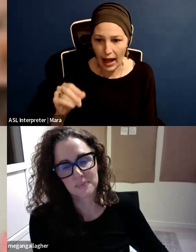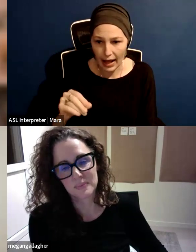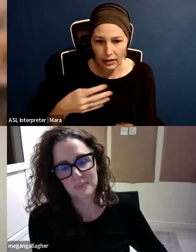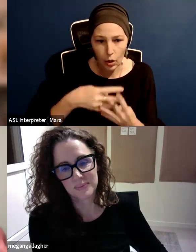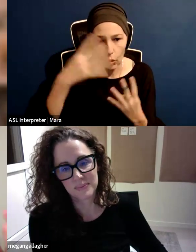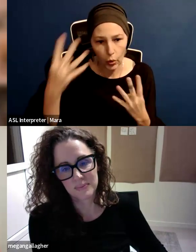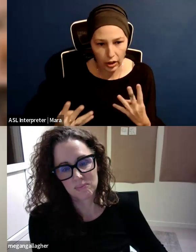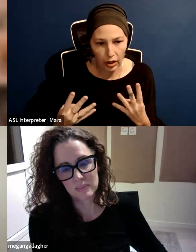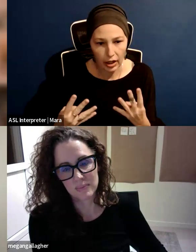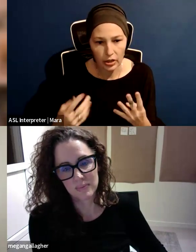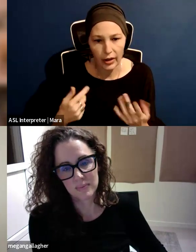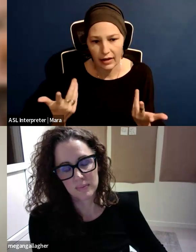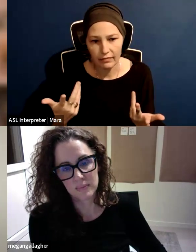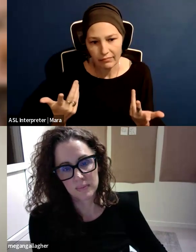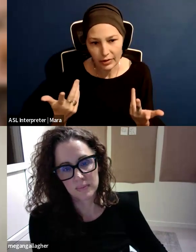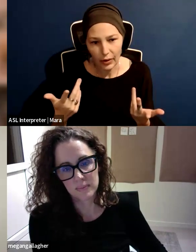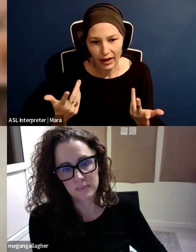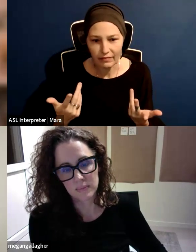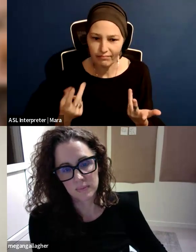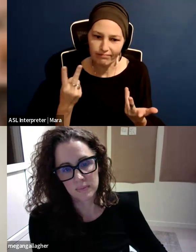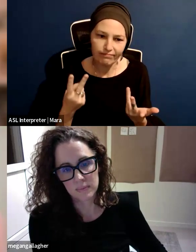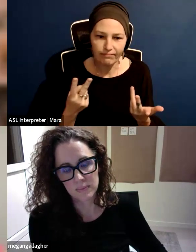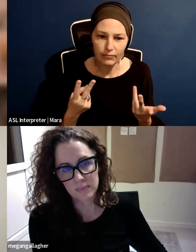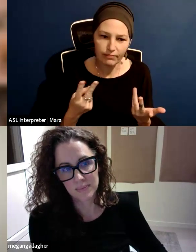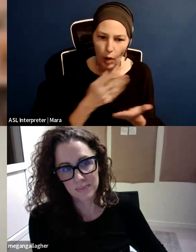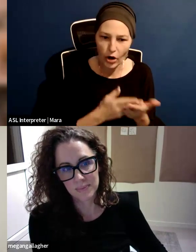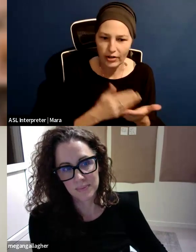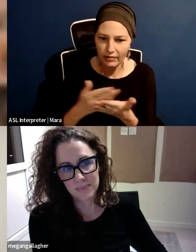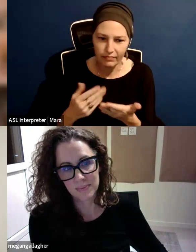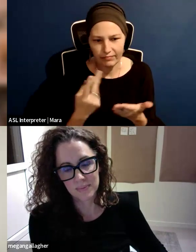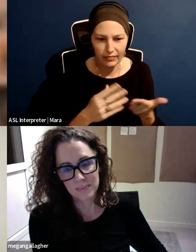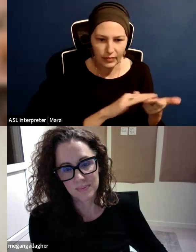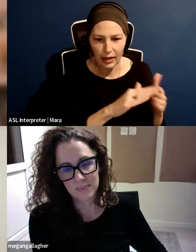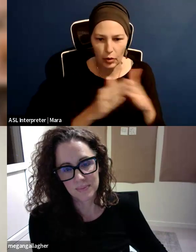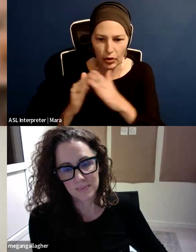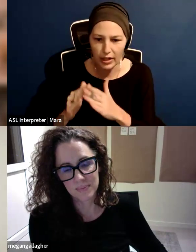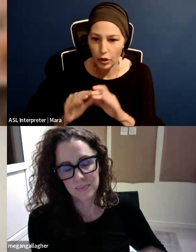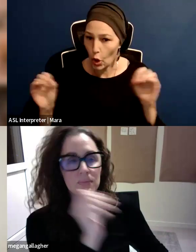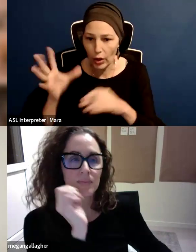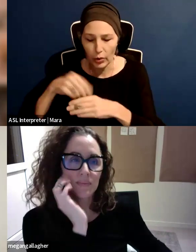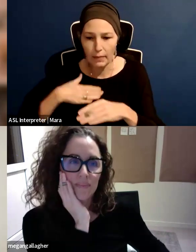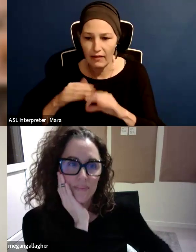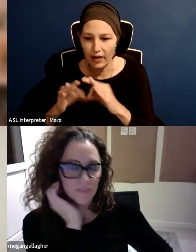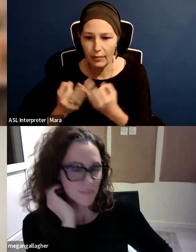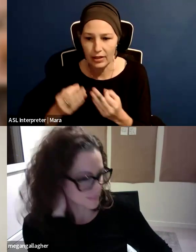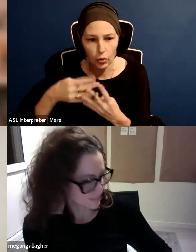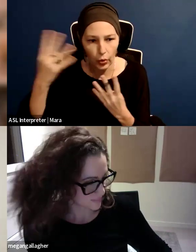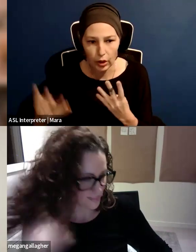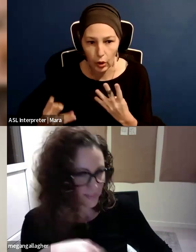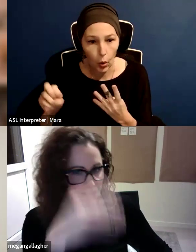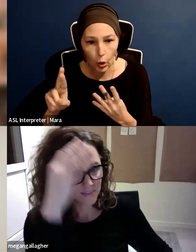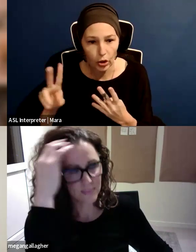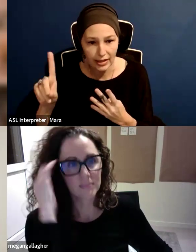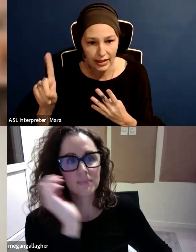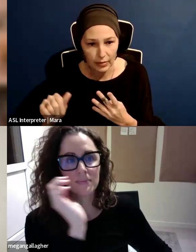family is also queer or disabled. And I'm part of two minorities. And, when you're a part of minority and you're not born into that community, you